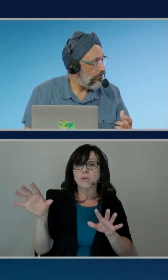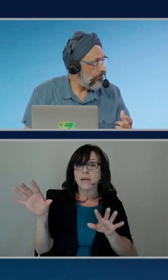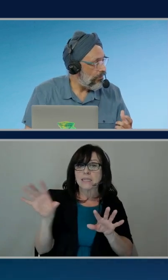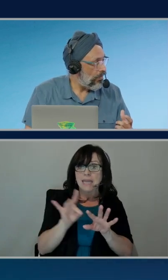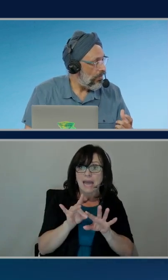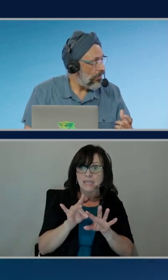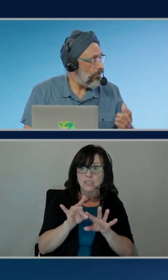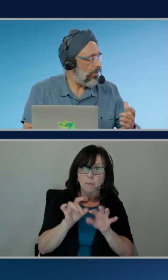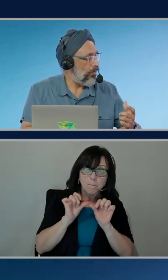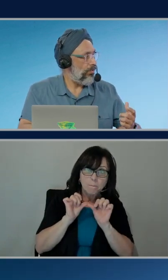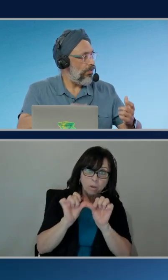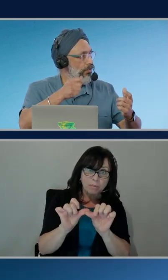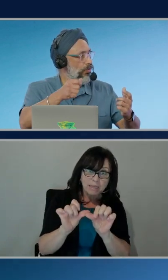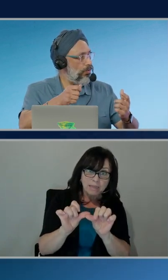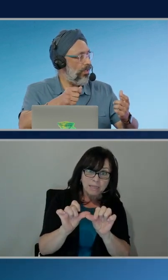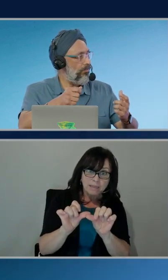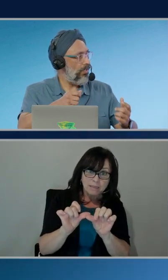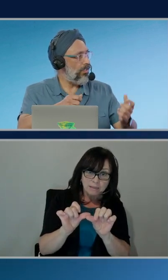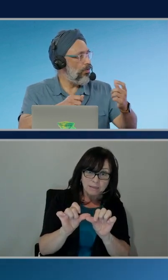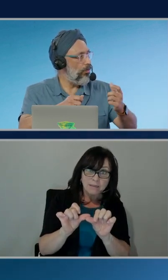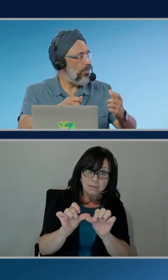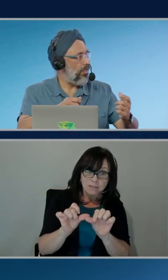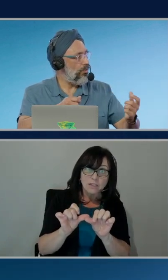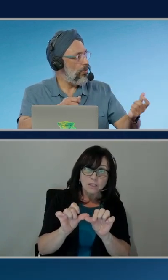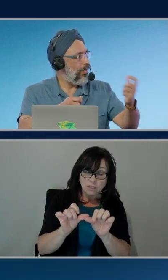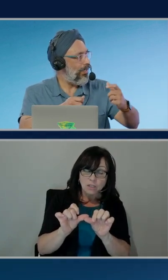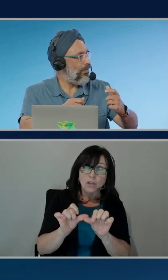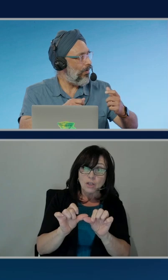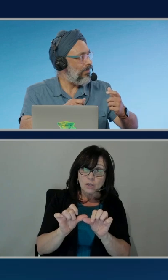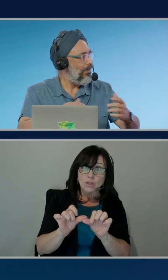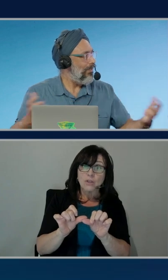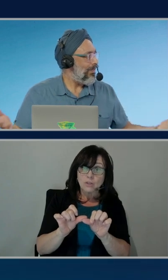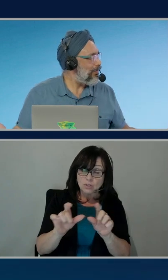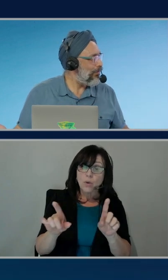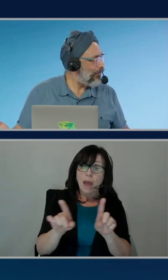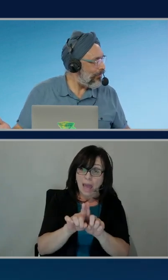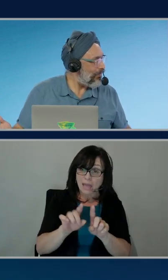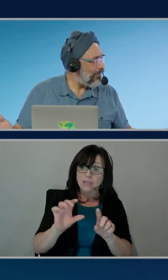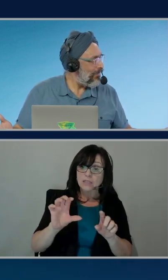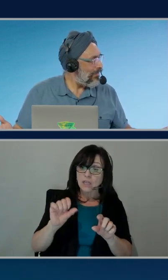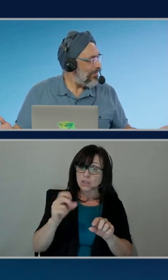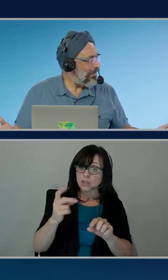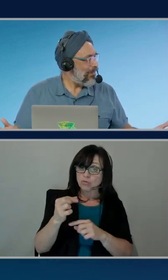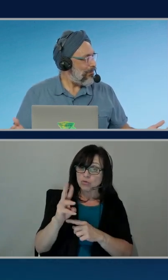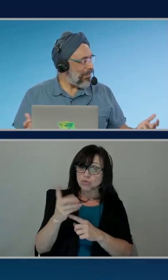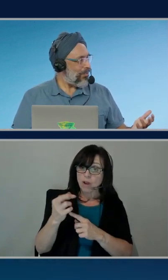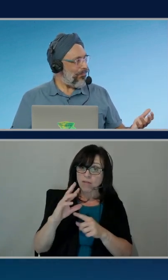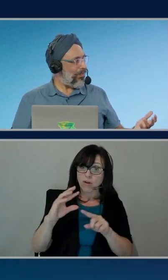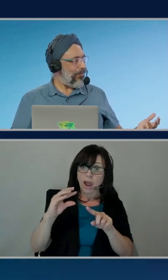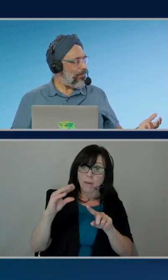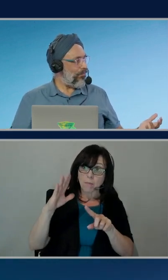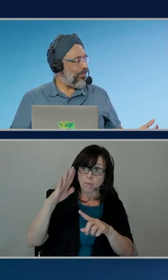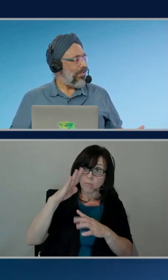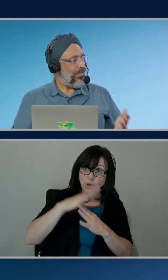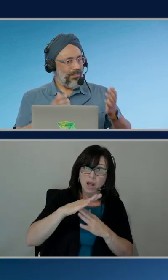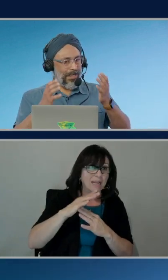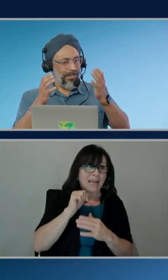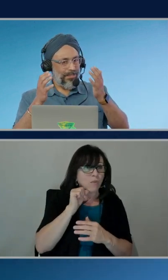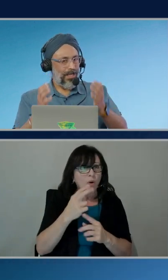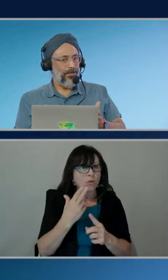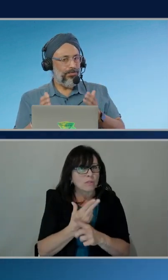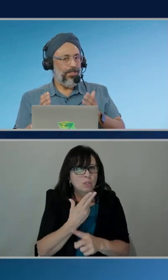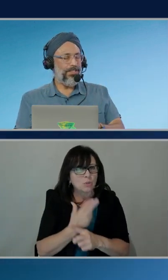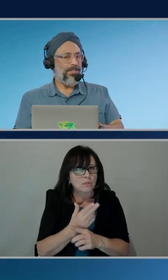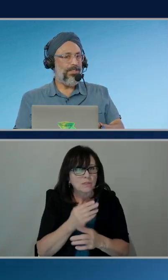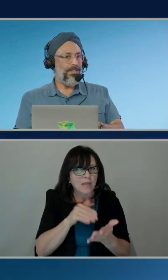permanently. Okay. Now think about it. It's a screwdriver. I glue the head on. Yeah. It's no good. Yeah, that's not a very good. That's not a very good use of it. That